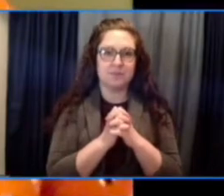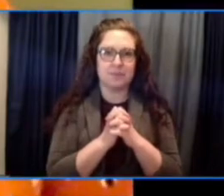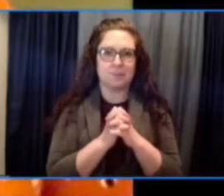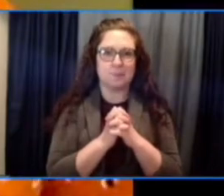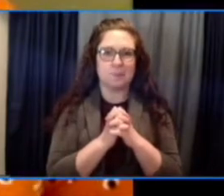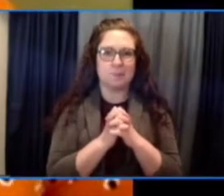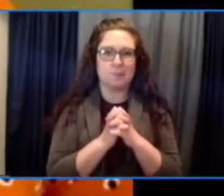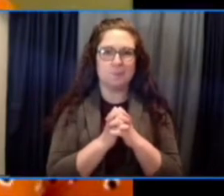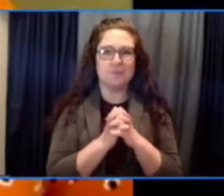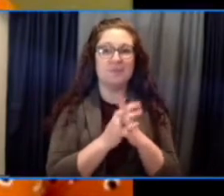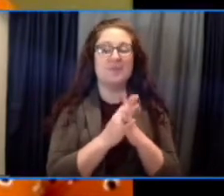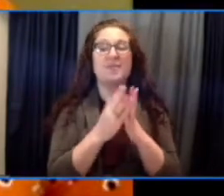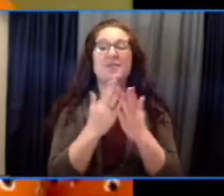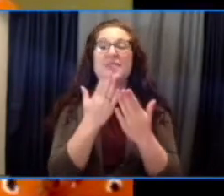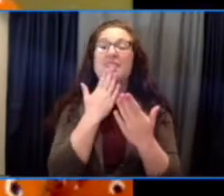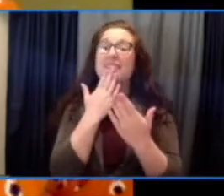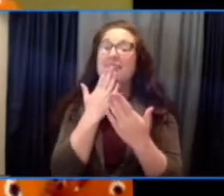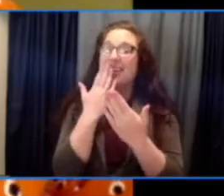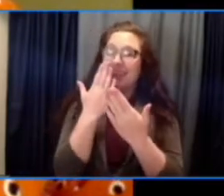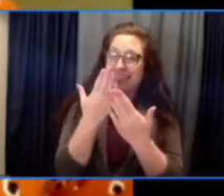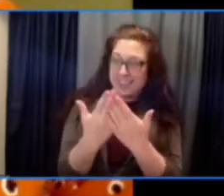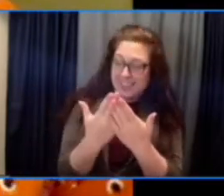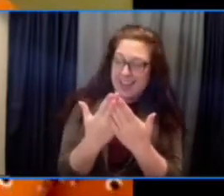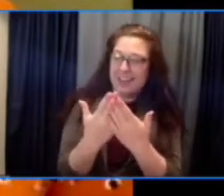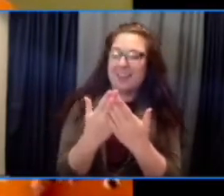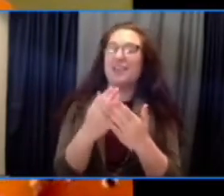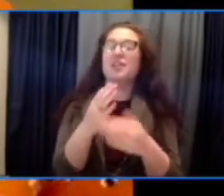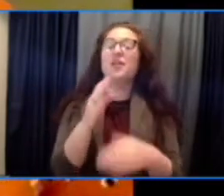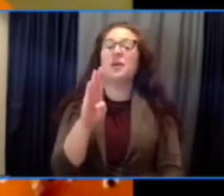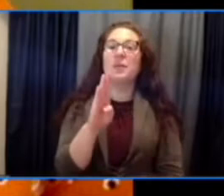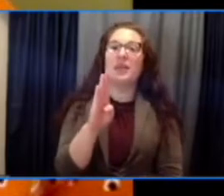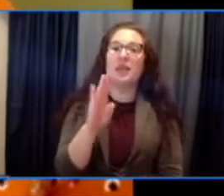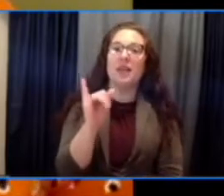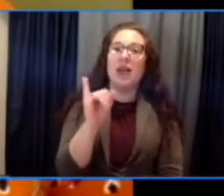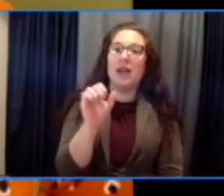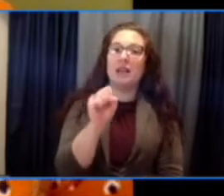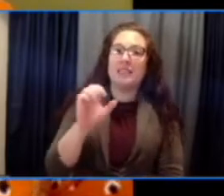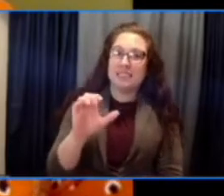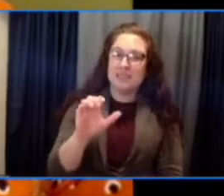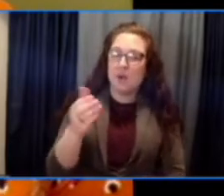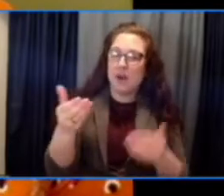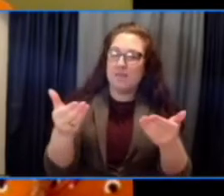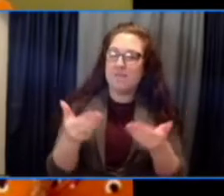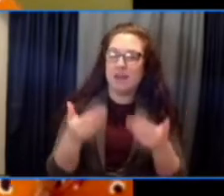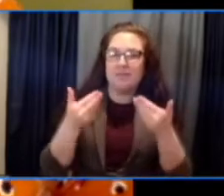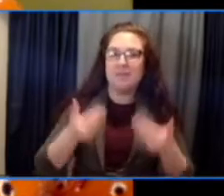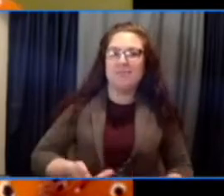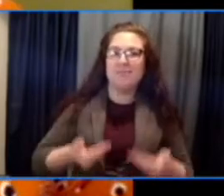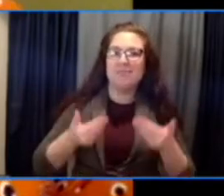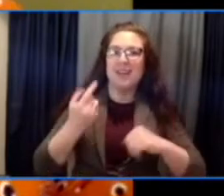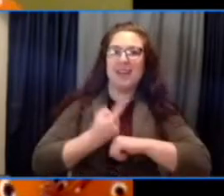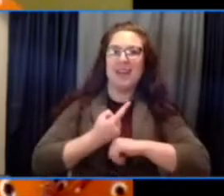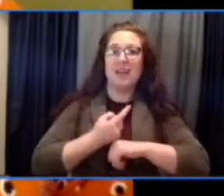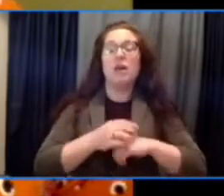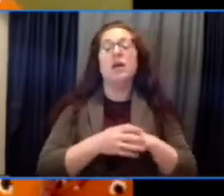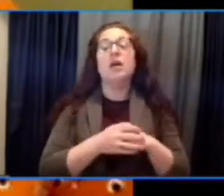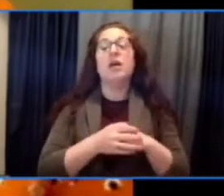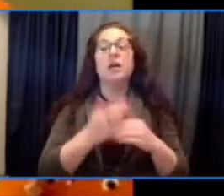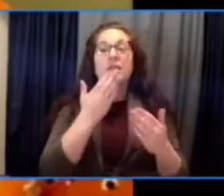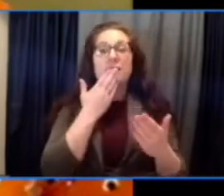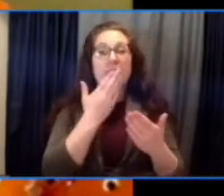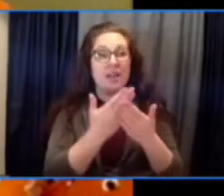Thank you, Chris, and the Ballot Initiative Strategy Center for inviting me to speak with you all today. And thank you as well for